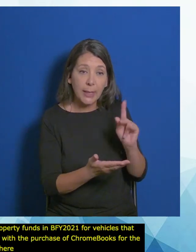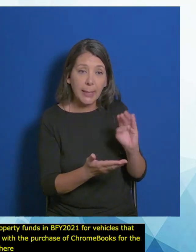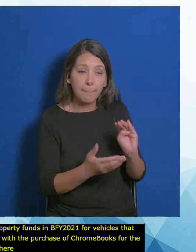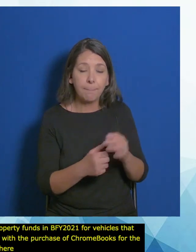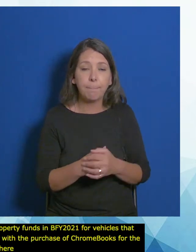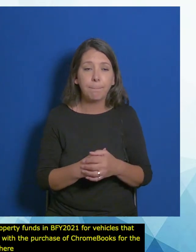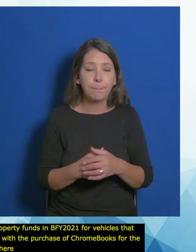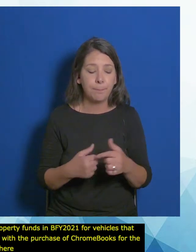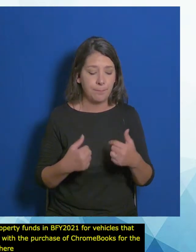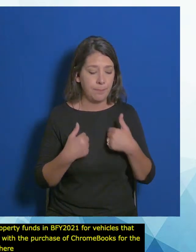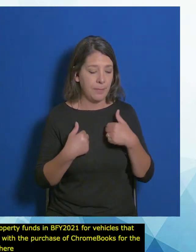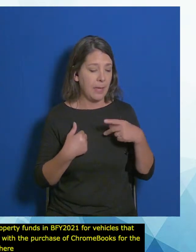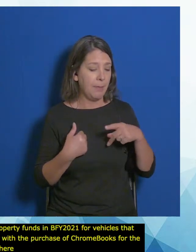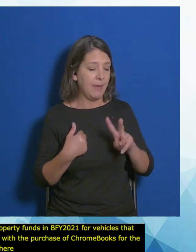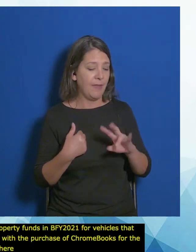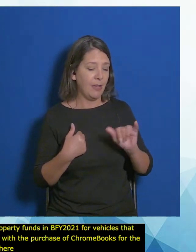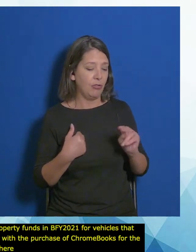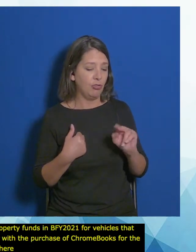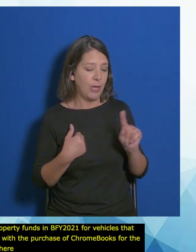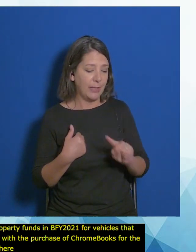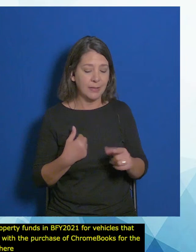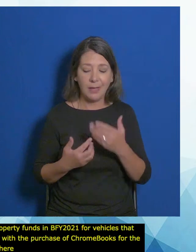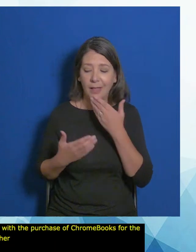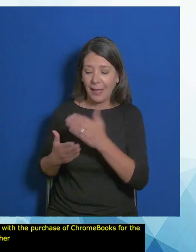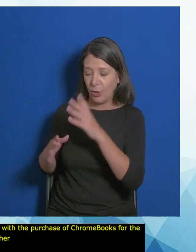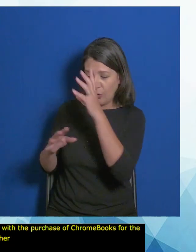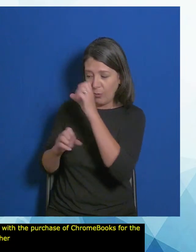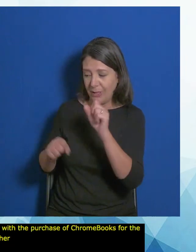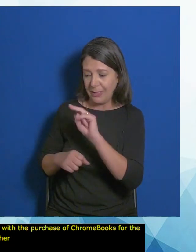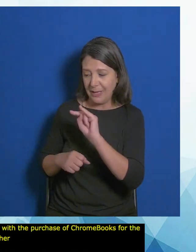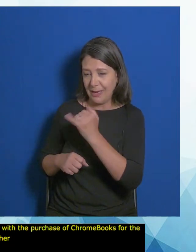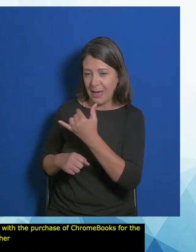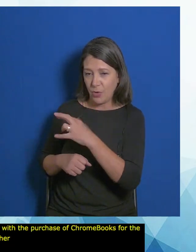This is PV Jantz. Thank you, President Nigro.